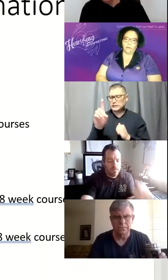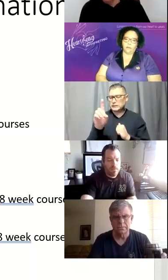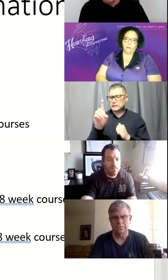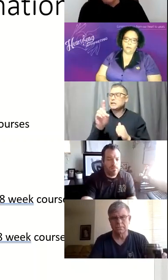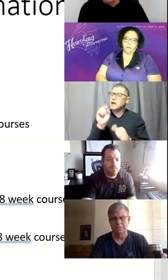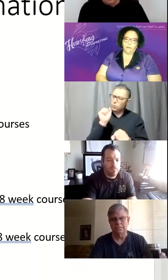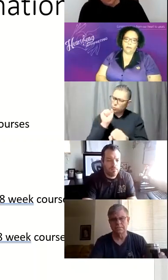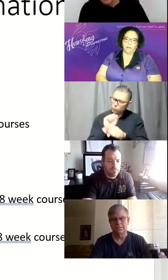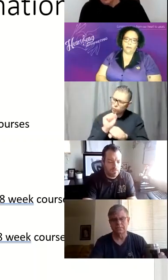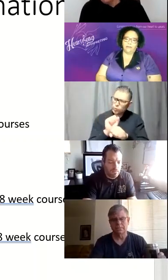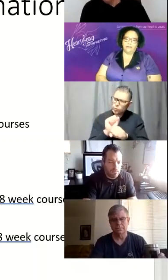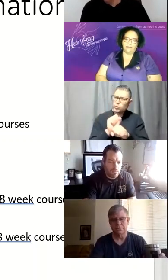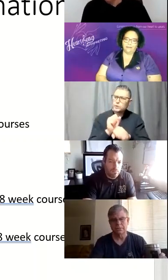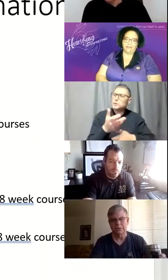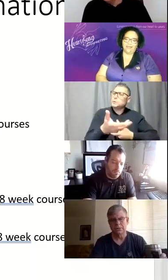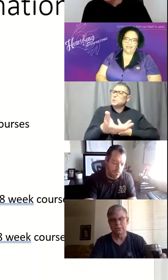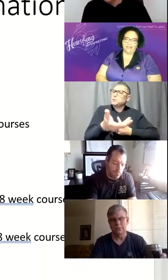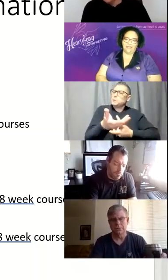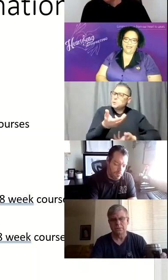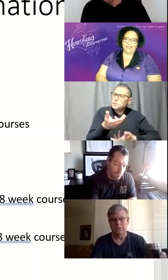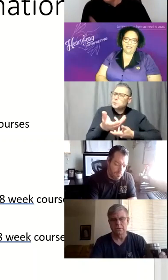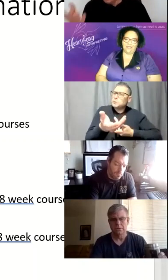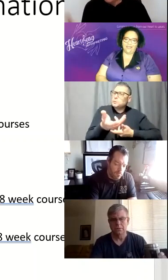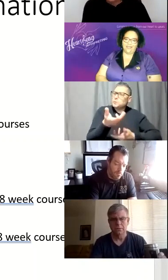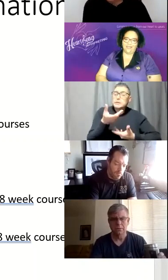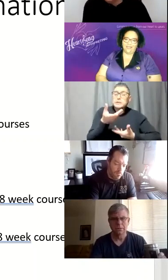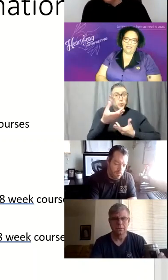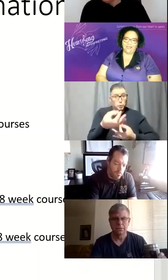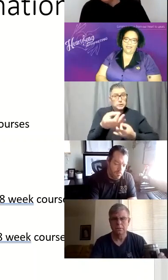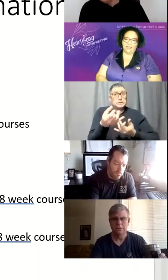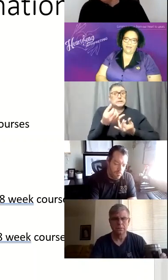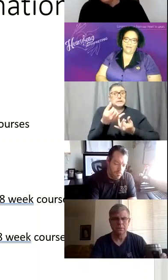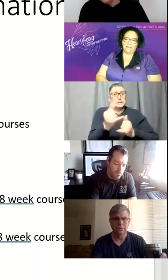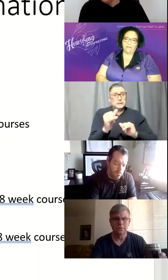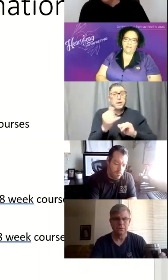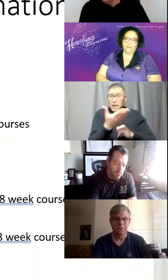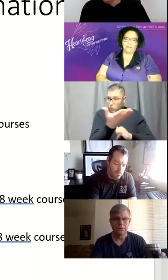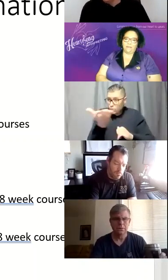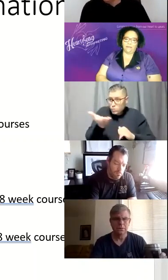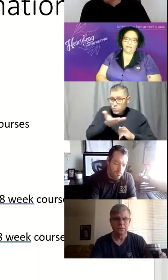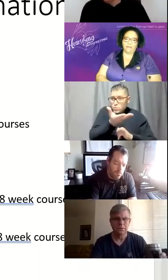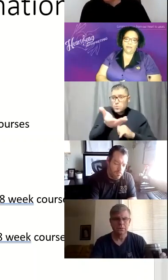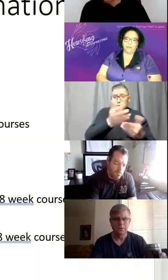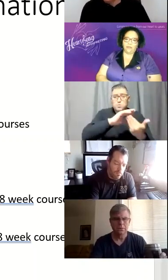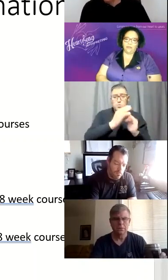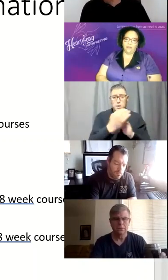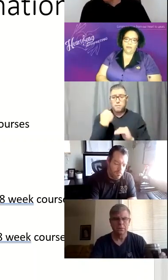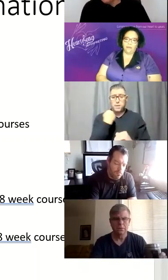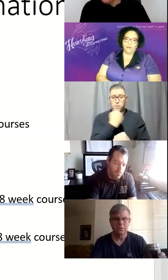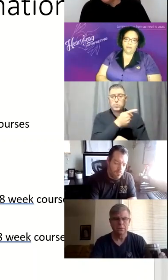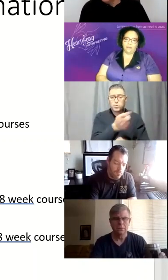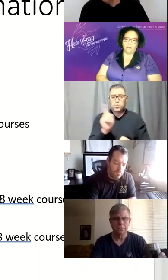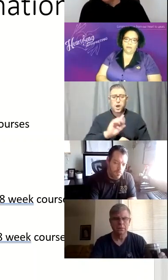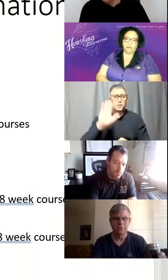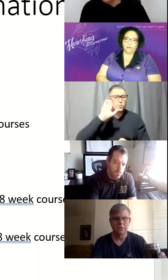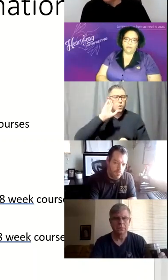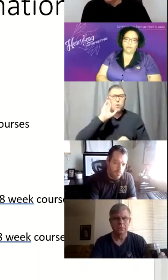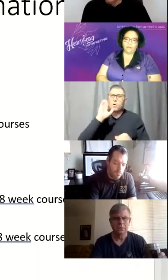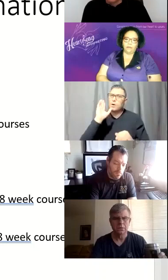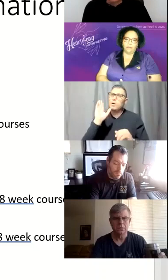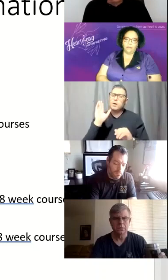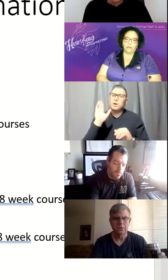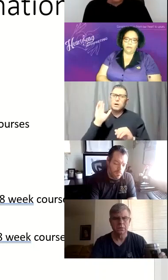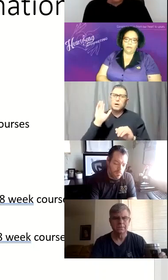on and still am very interested in. And as community members, how long it takes to